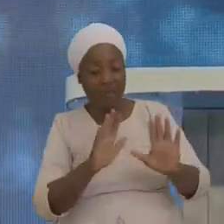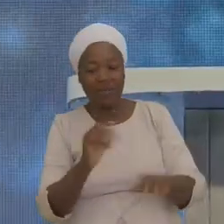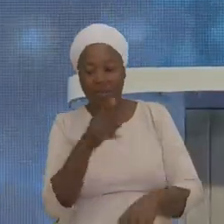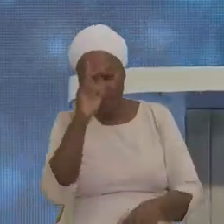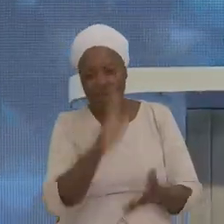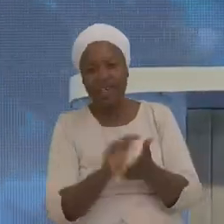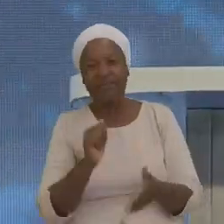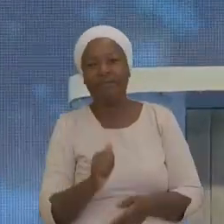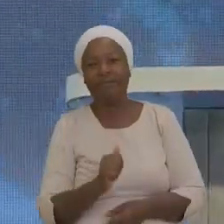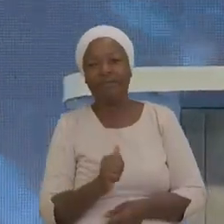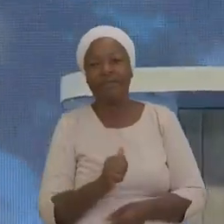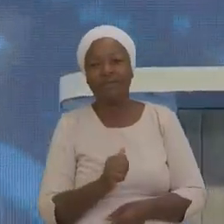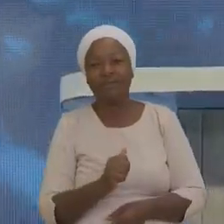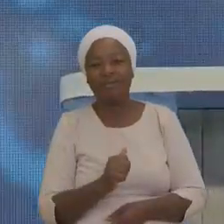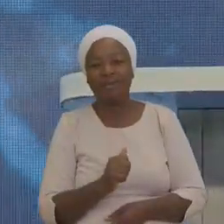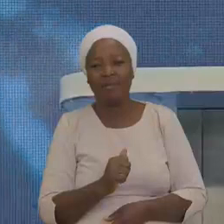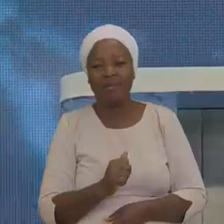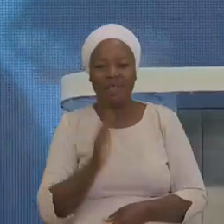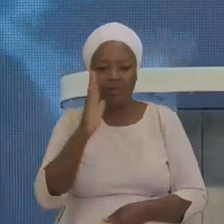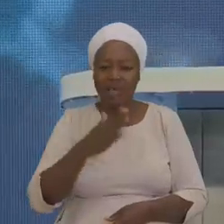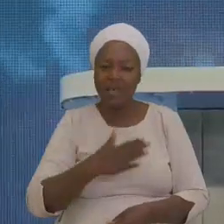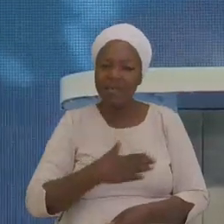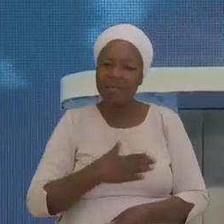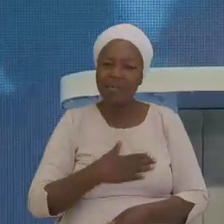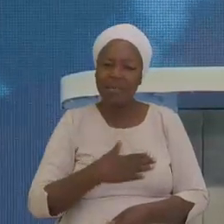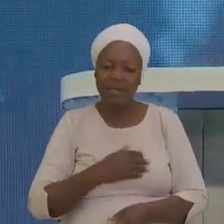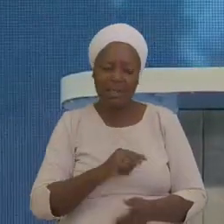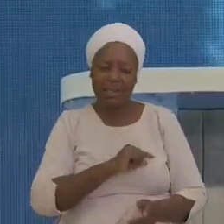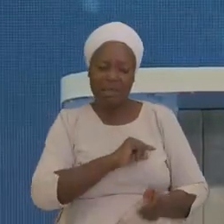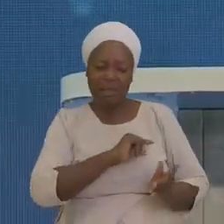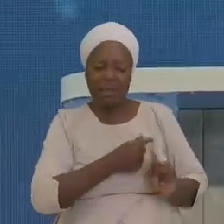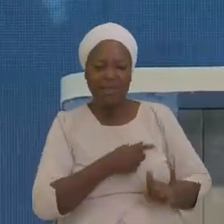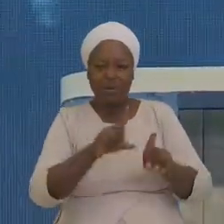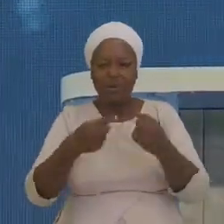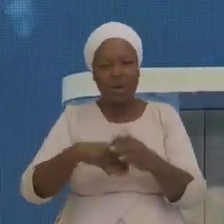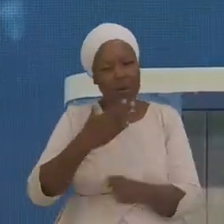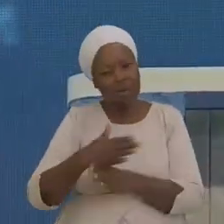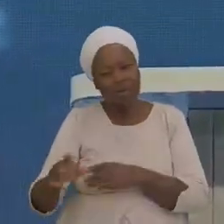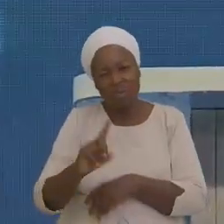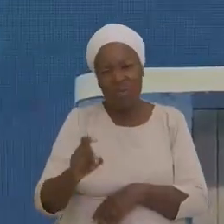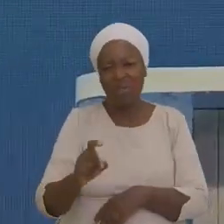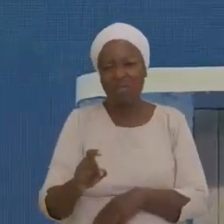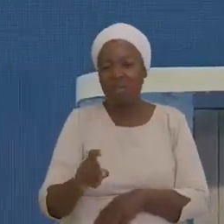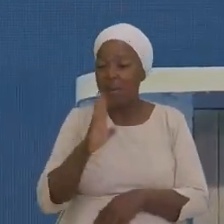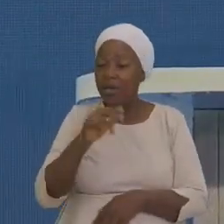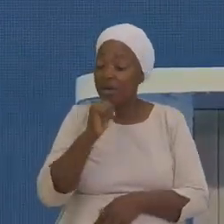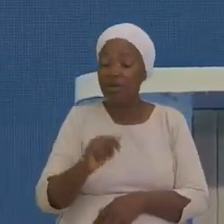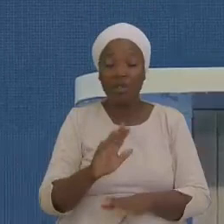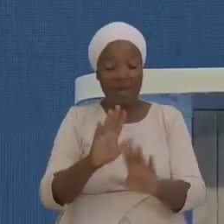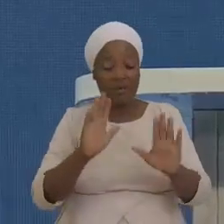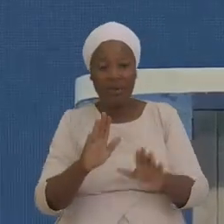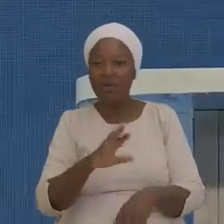believe. Will my guilt go away? Be not afraid, only